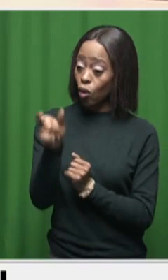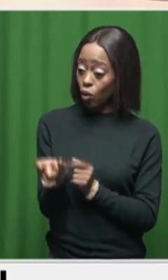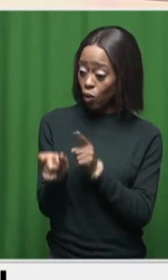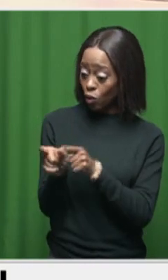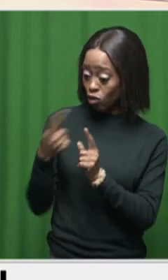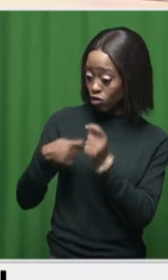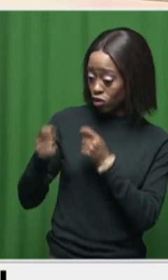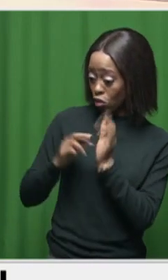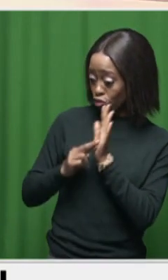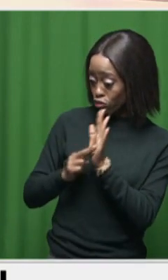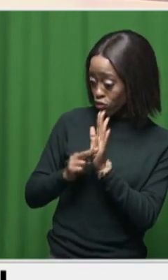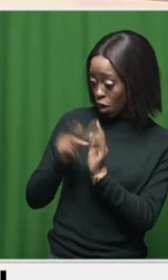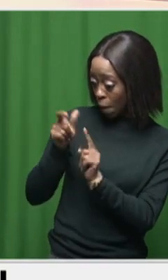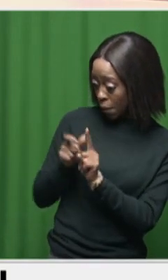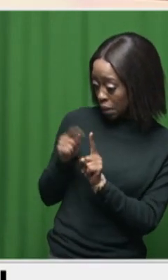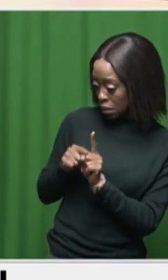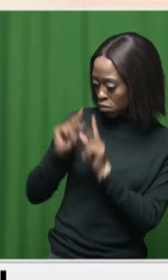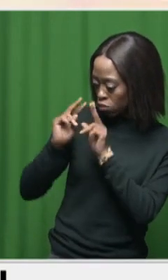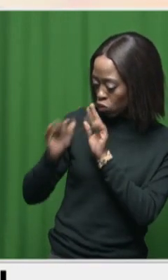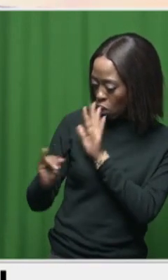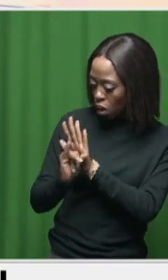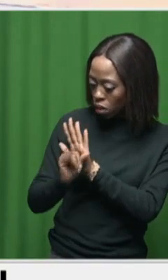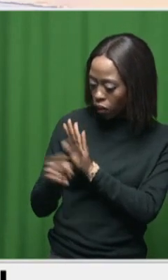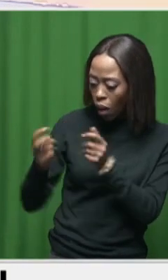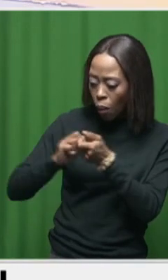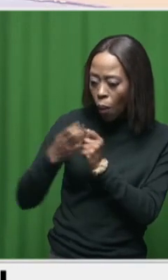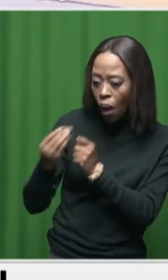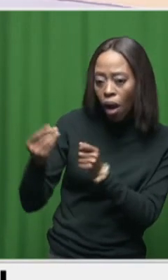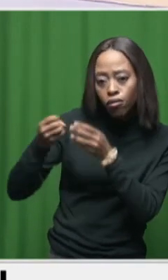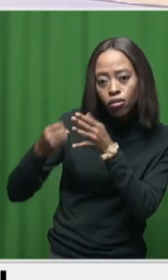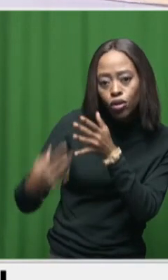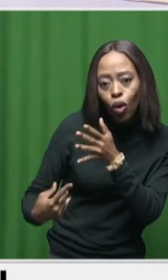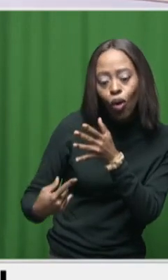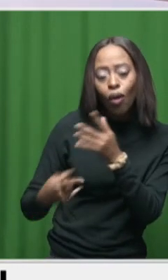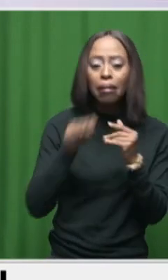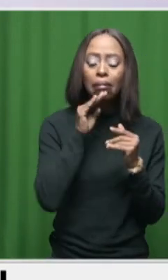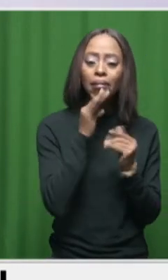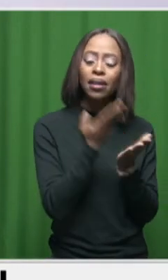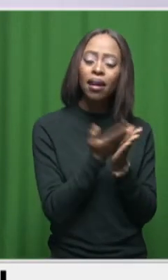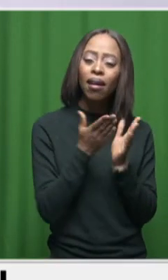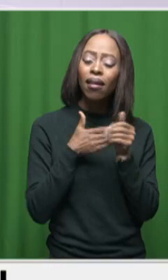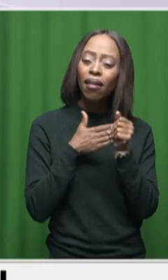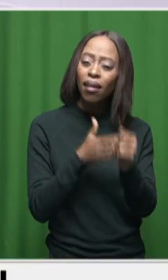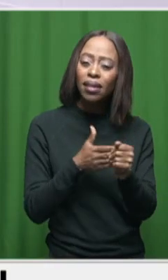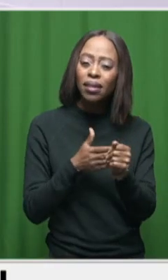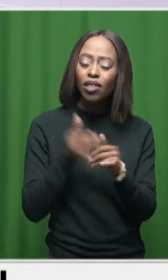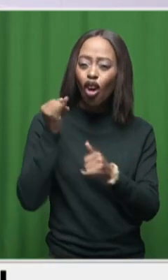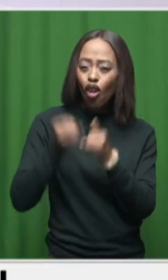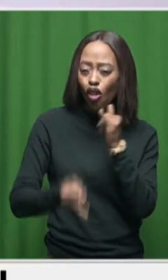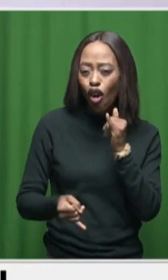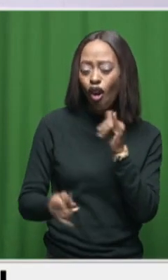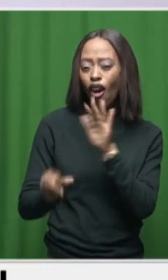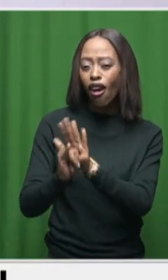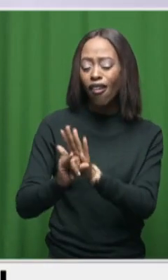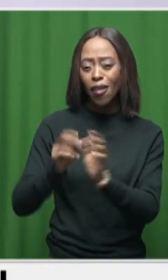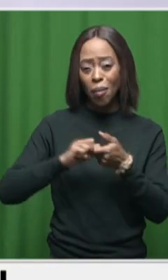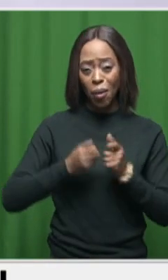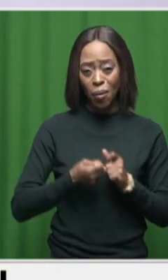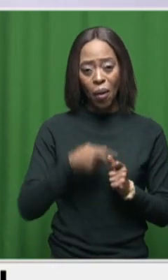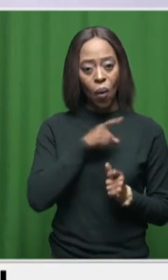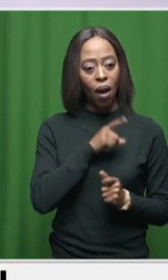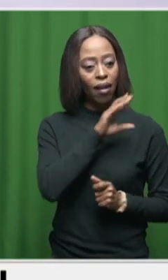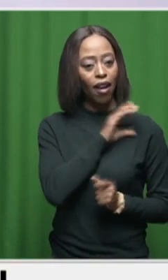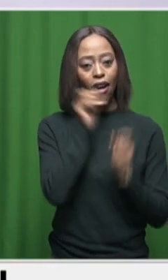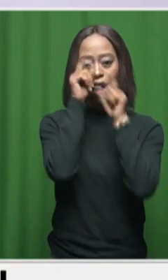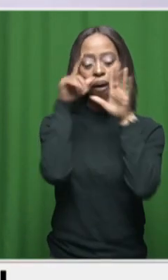the sales rep to sort of diagnose the problem. So will that likely lead to a misdiagnosis of a problem because the